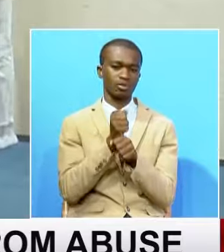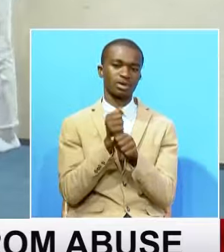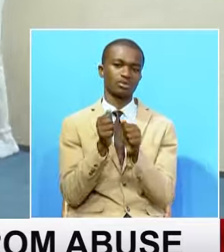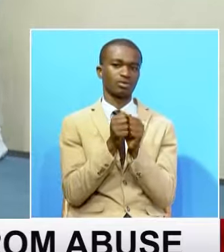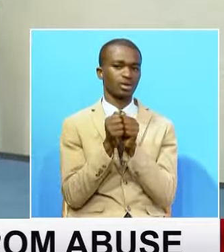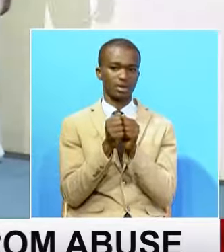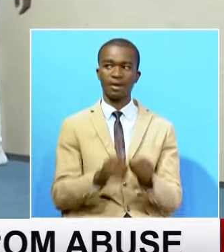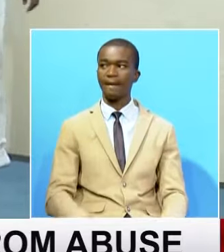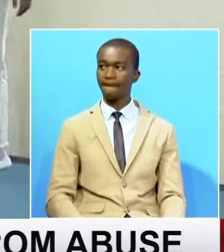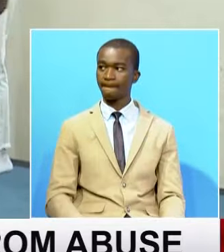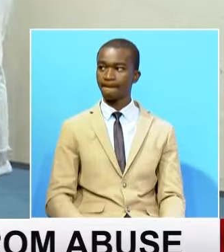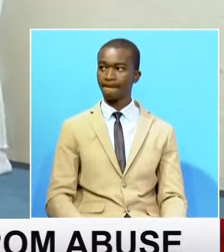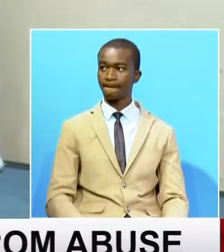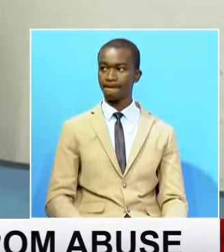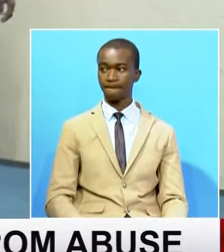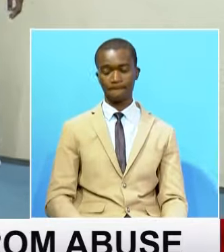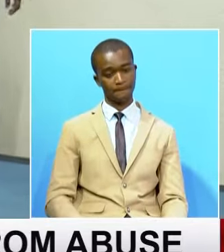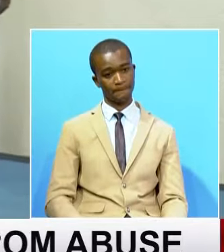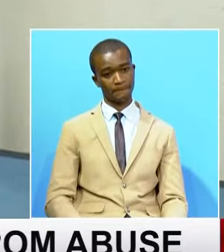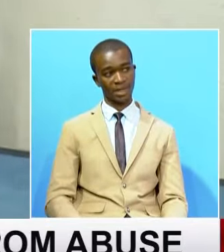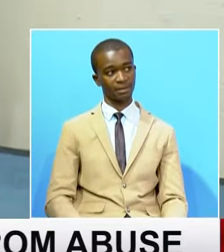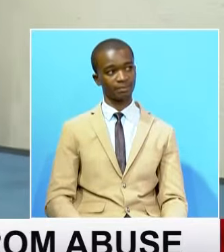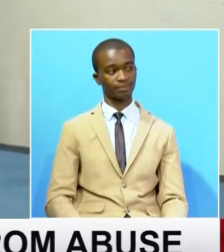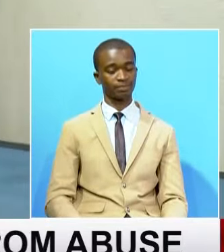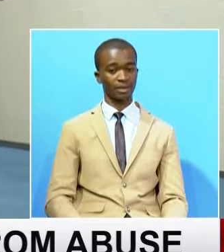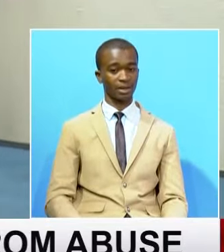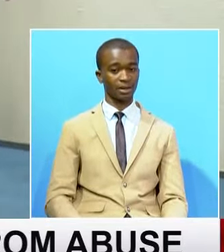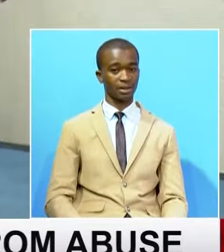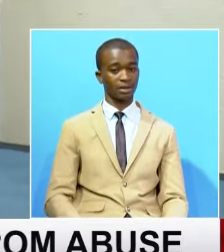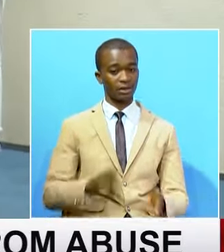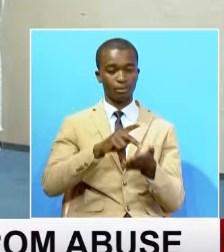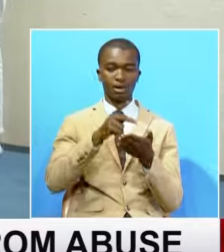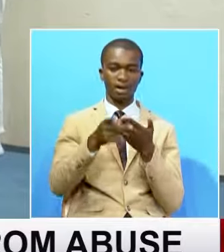future. The event was not short of entertainment.